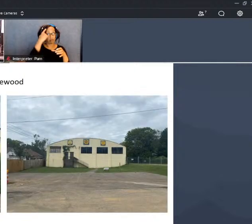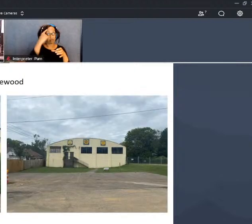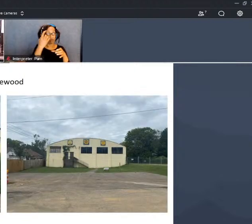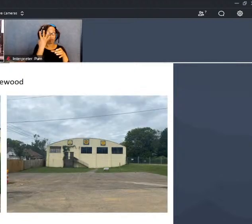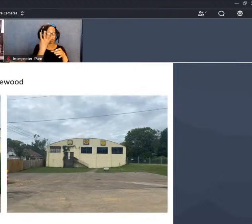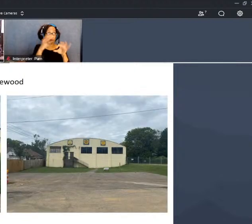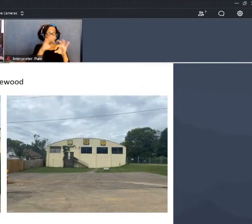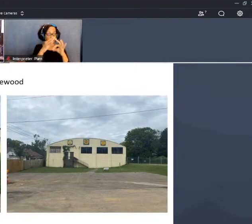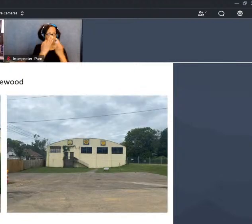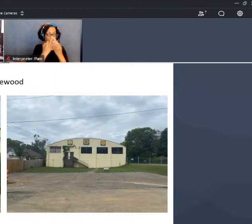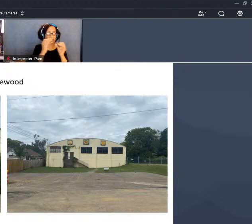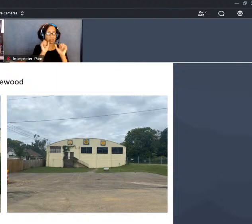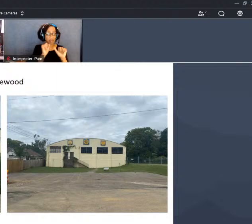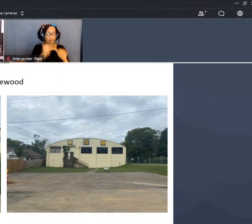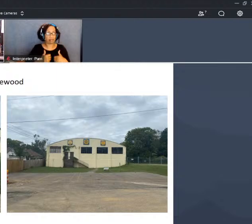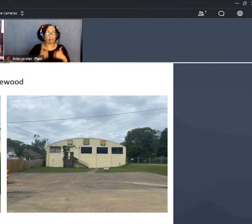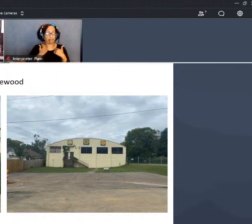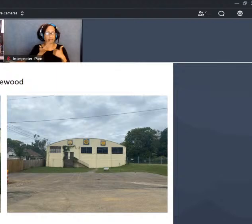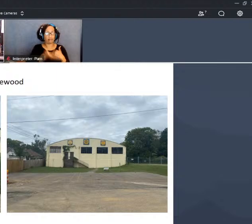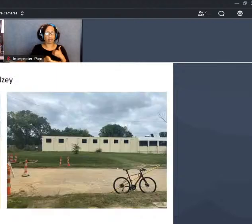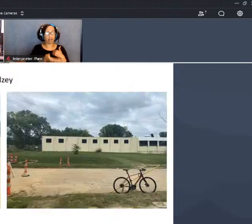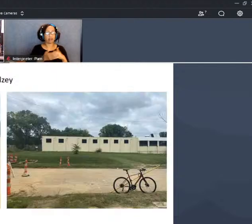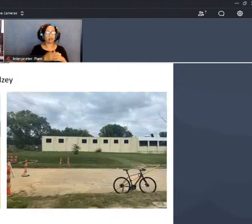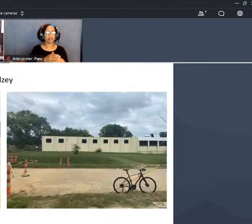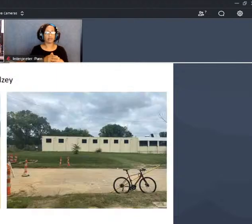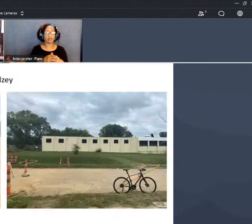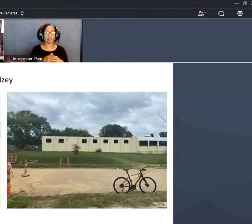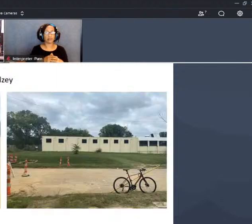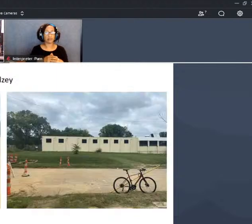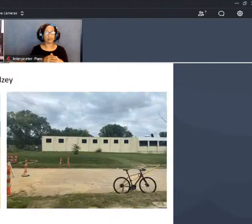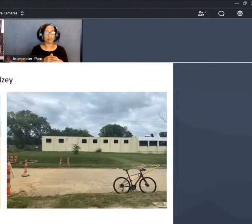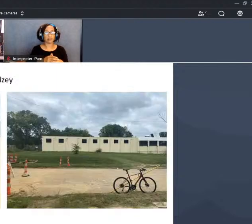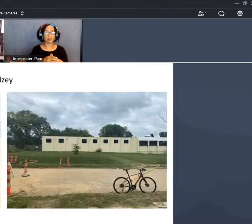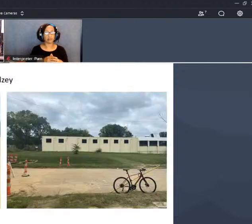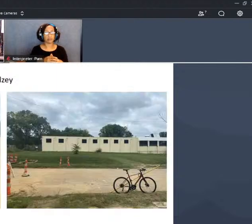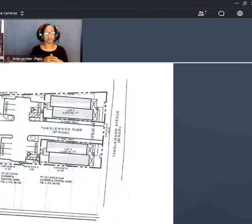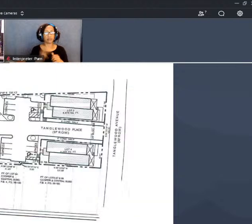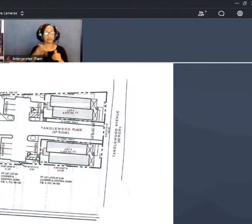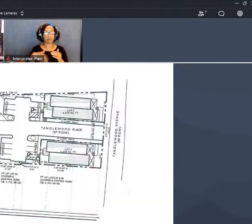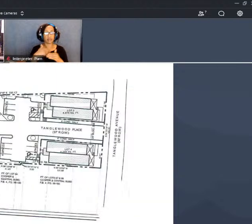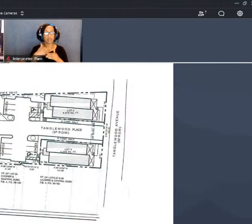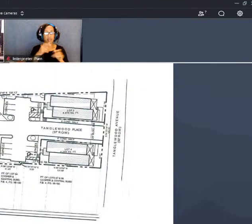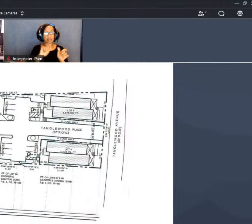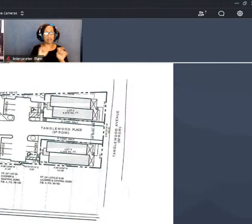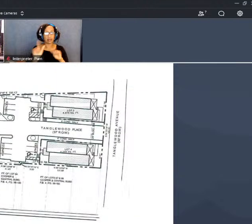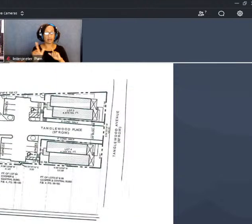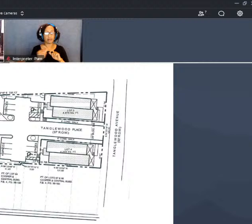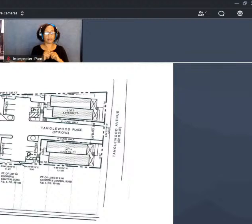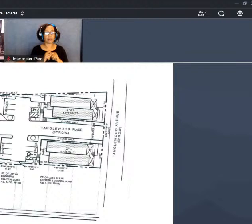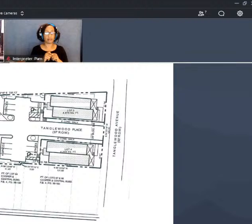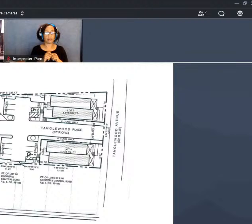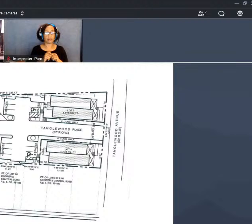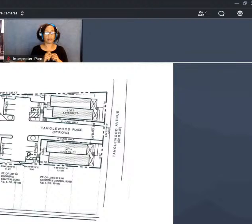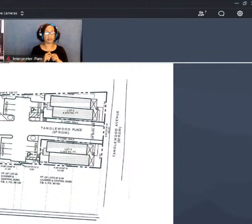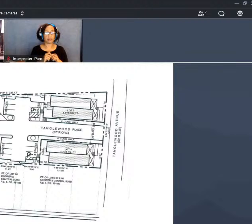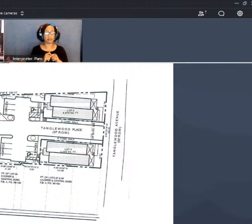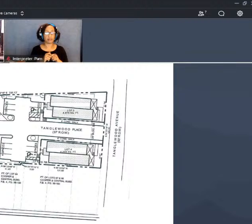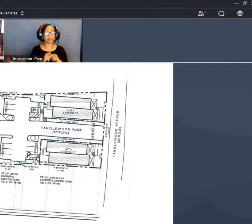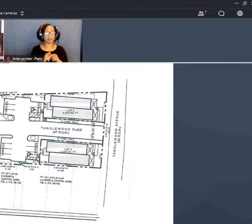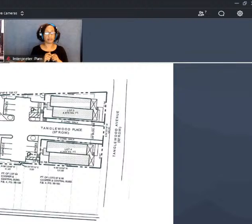of the current layout. Next slide. Next slide. And here's